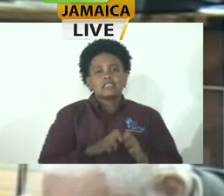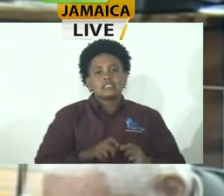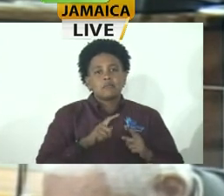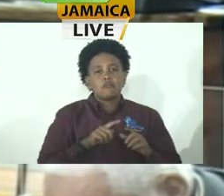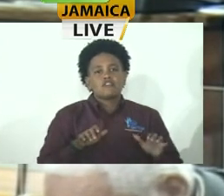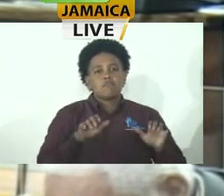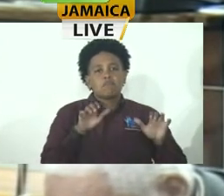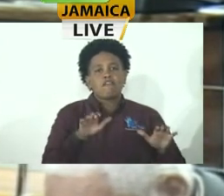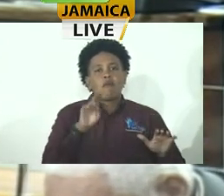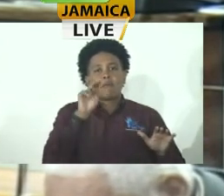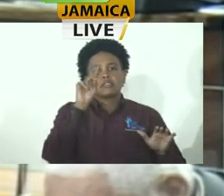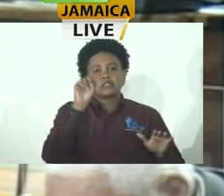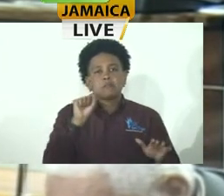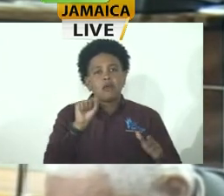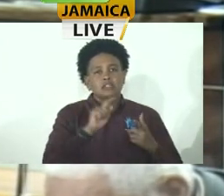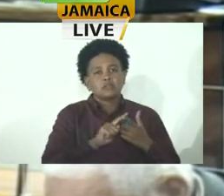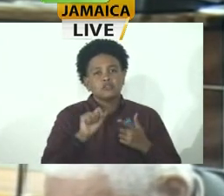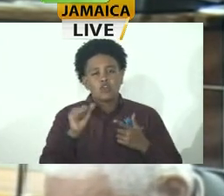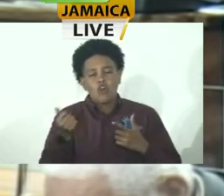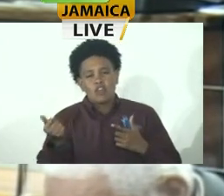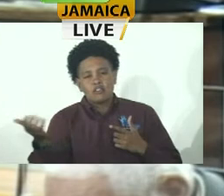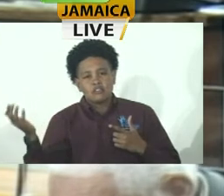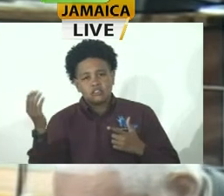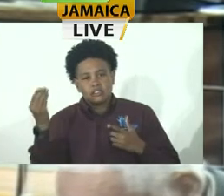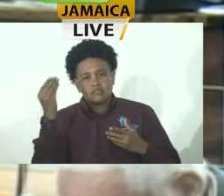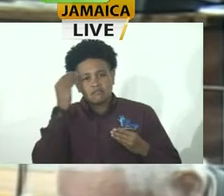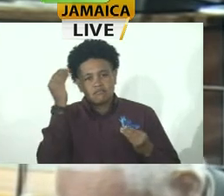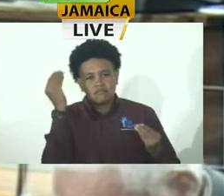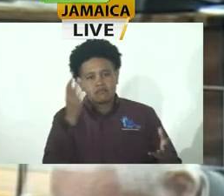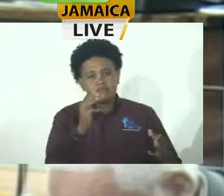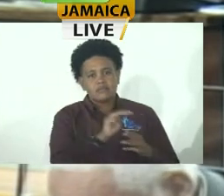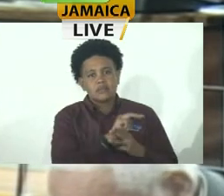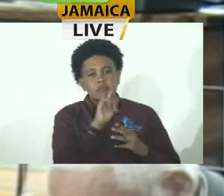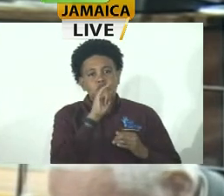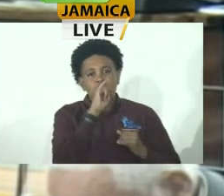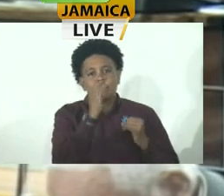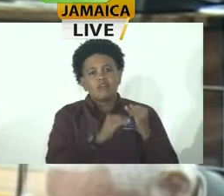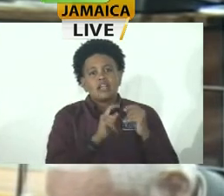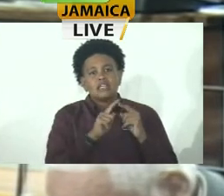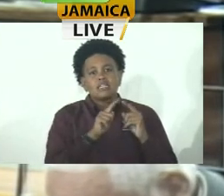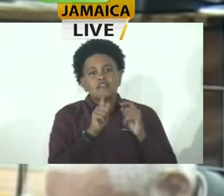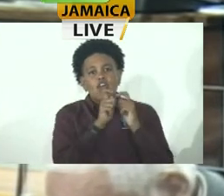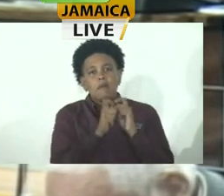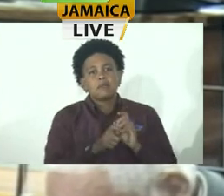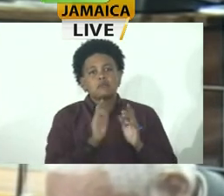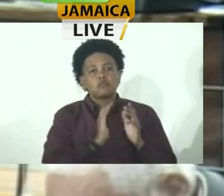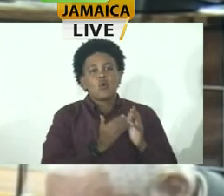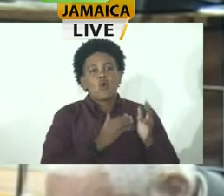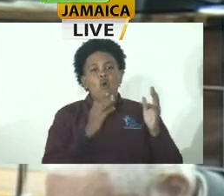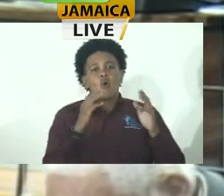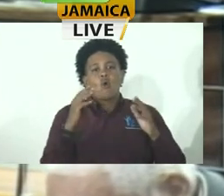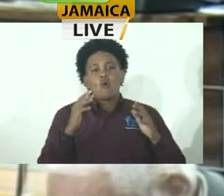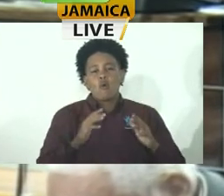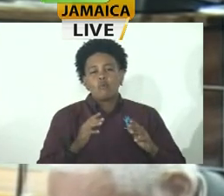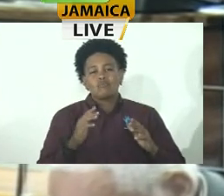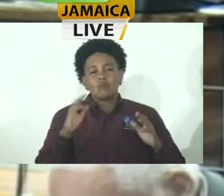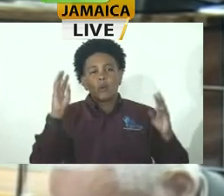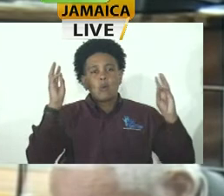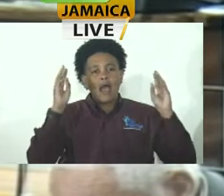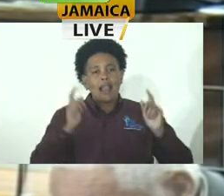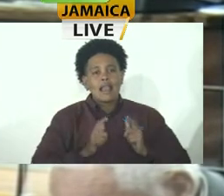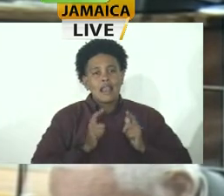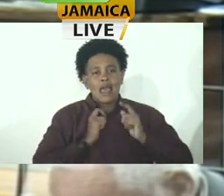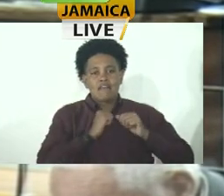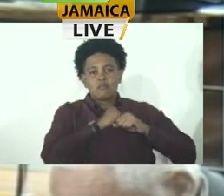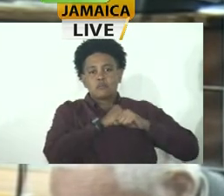others madam speaker the ministry will finalize amendments to our wildlife protection act and we will be